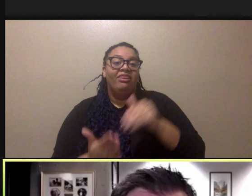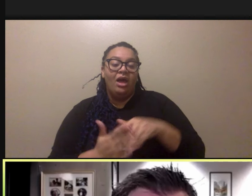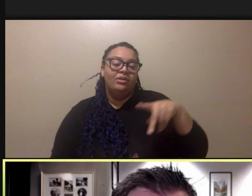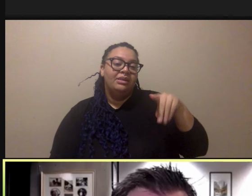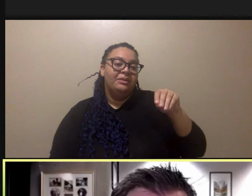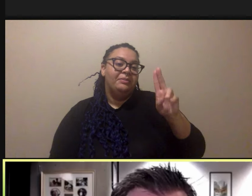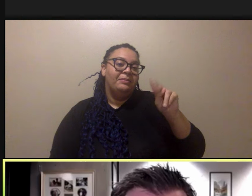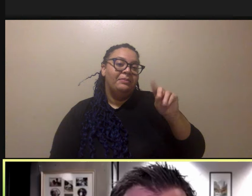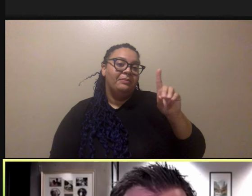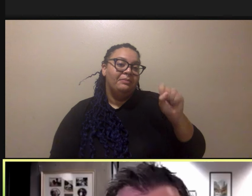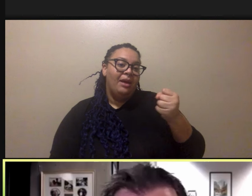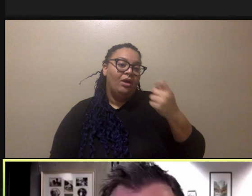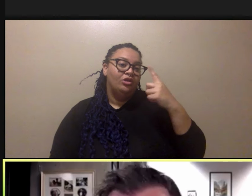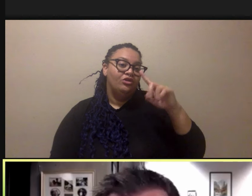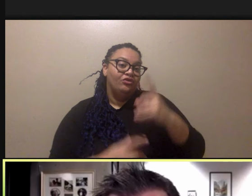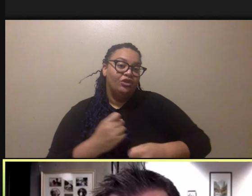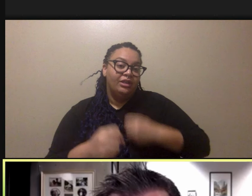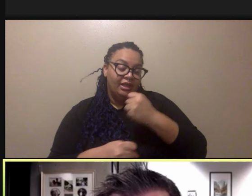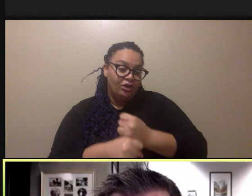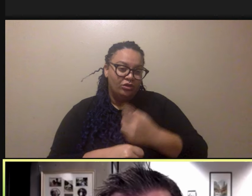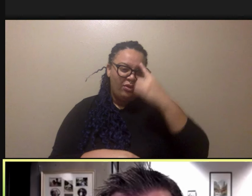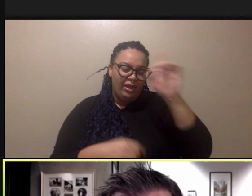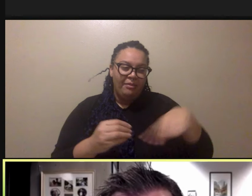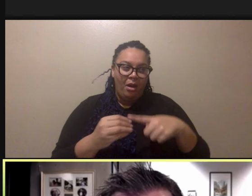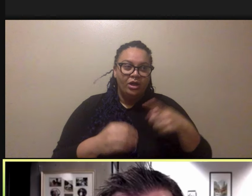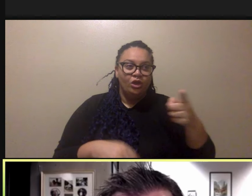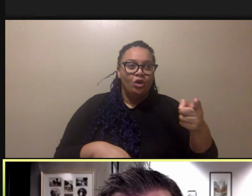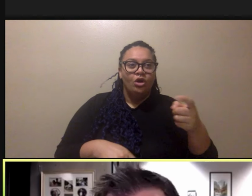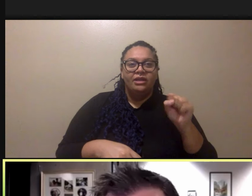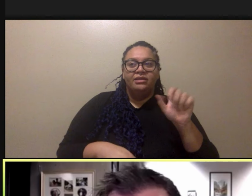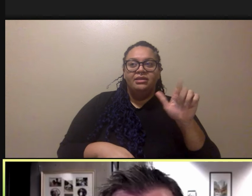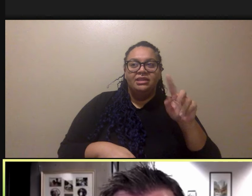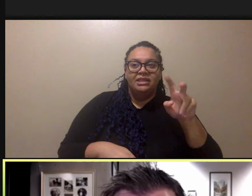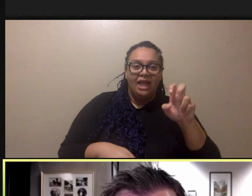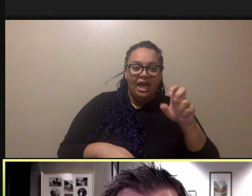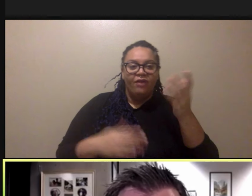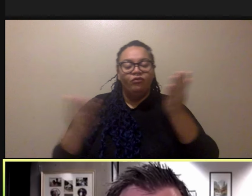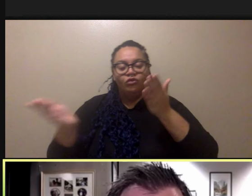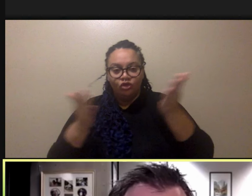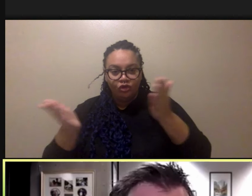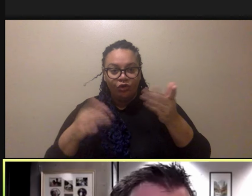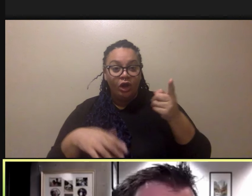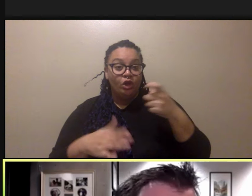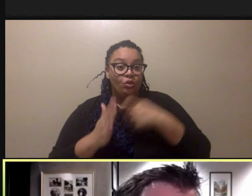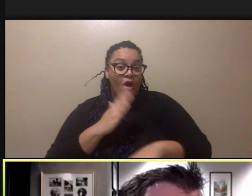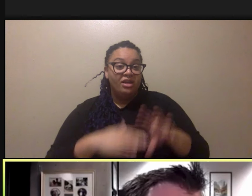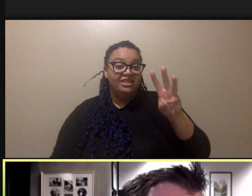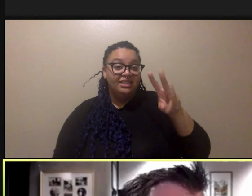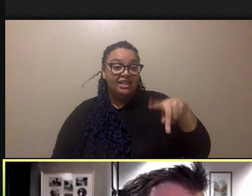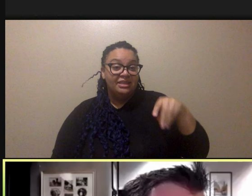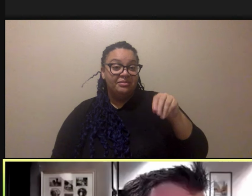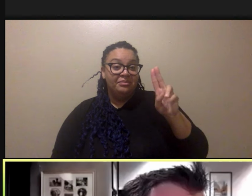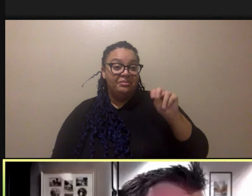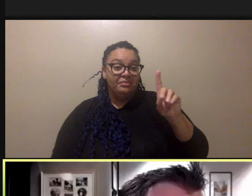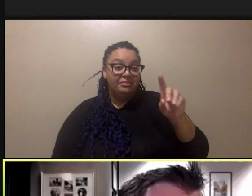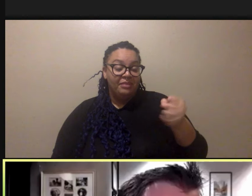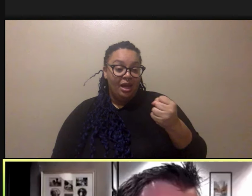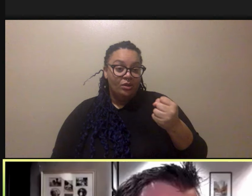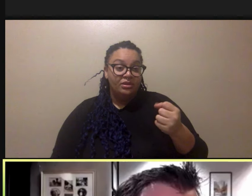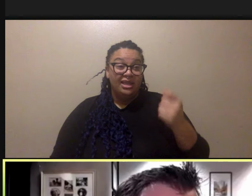servant, you cost £6 for 7 years of labor, and maybe even if you're a